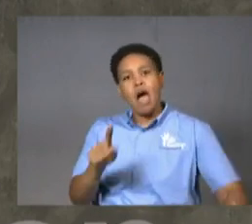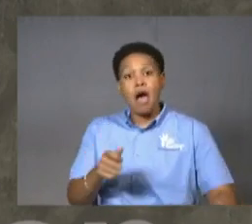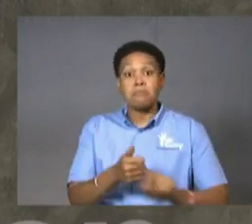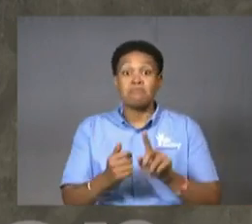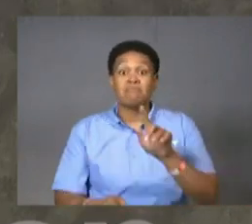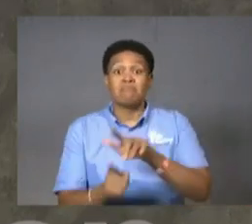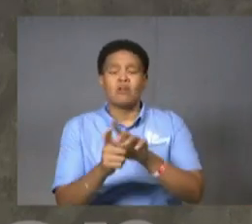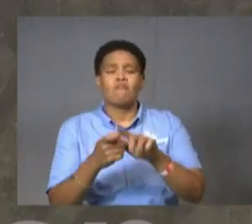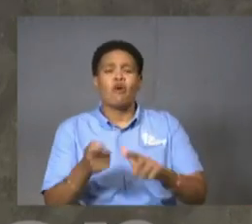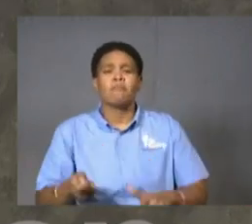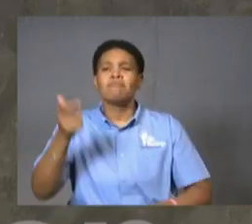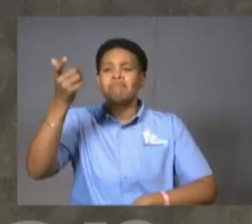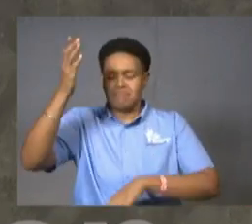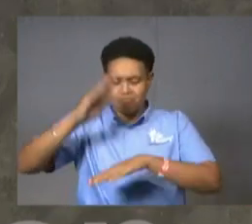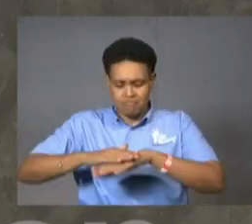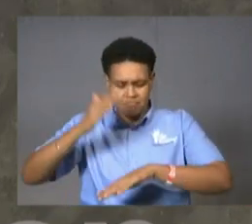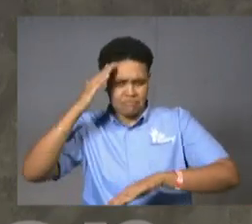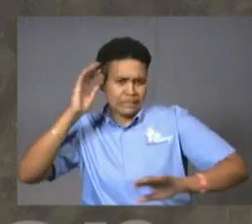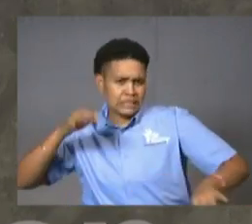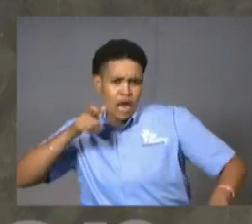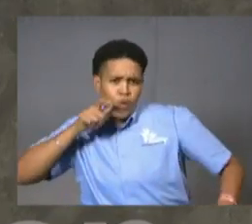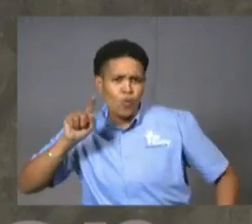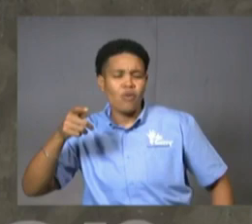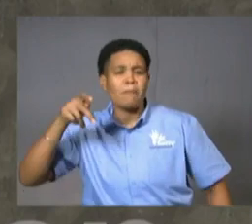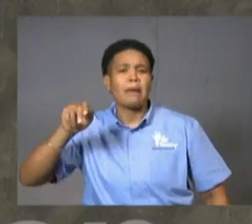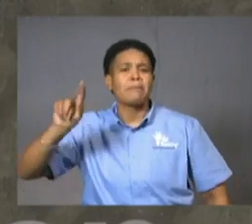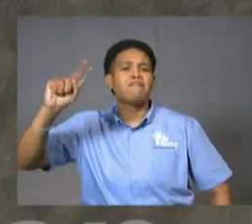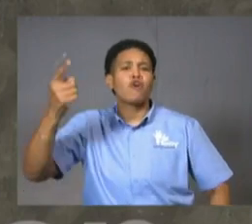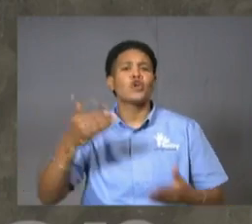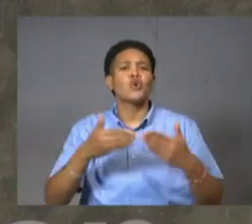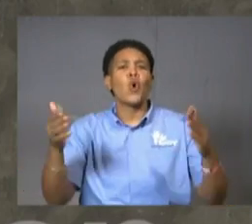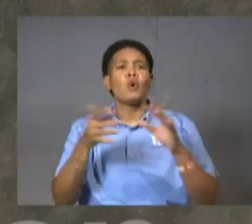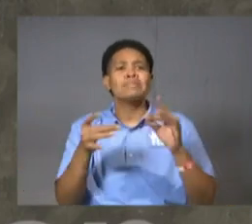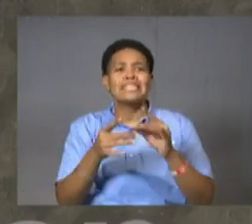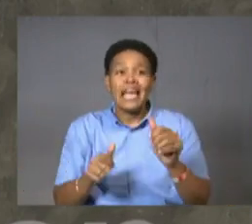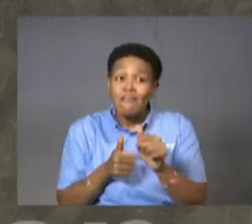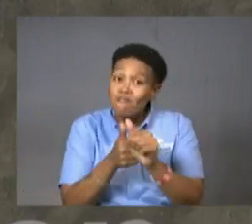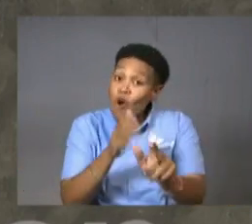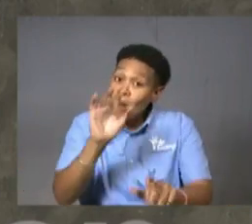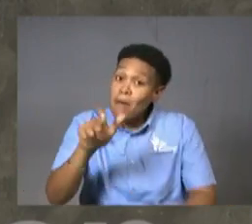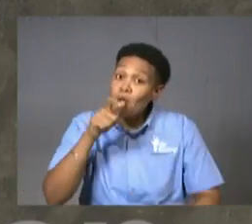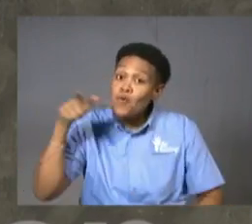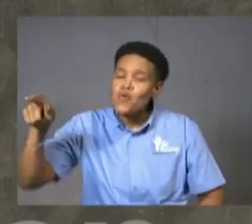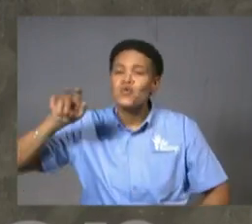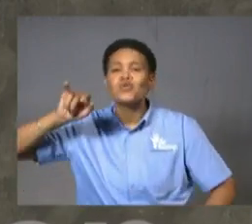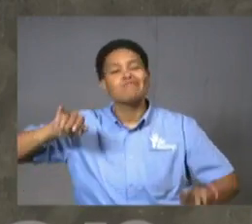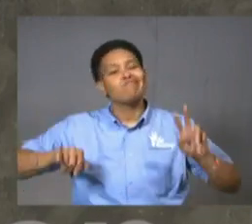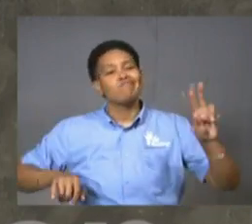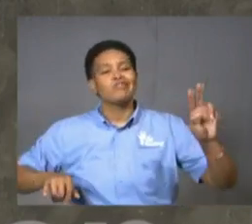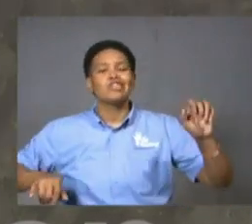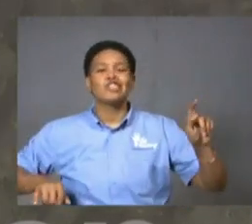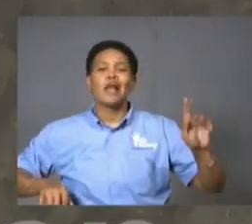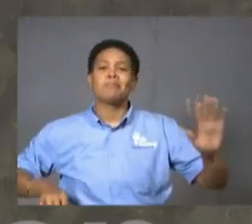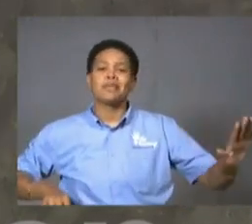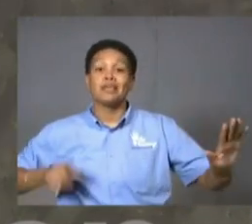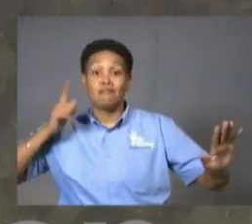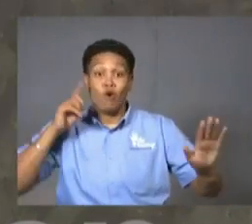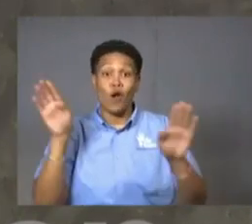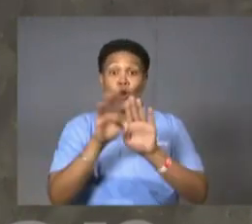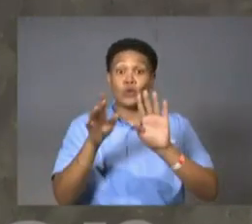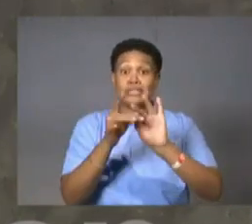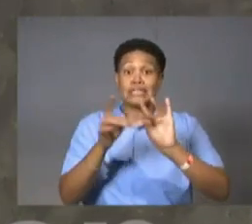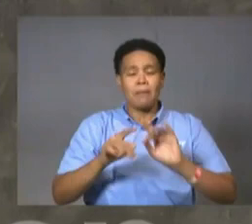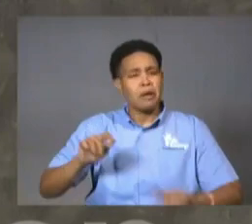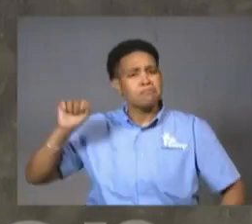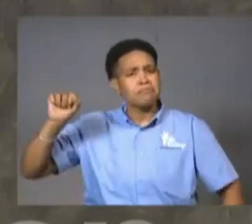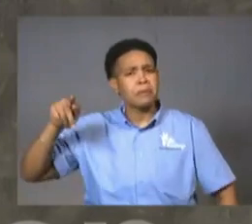earlier coin toss, the PNP have the first opening statement, followed by the JLP. For the closing statement, the PNP